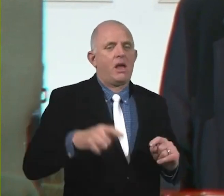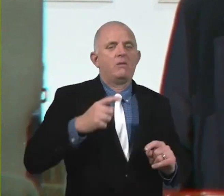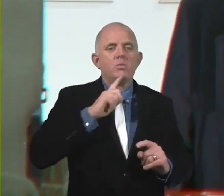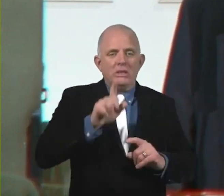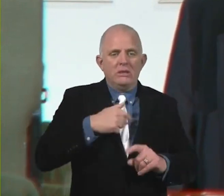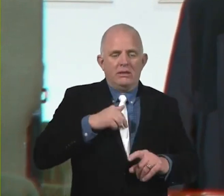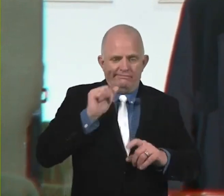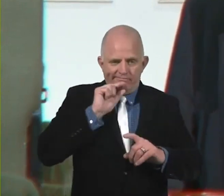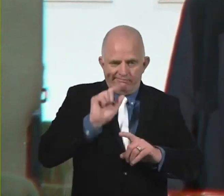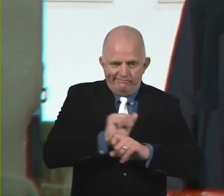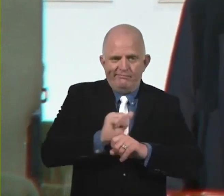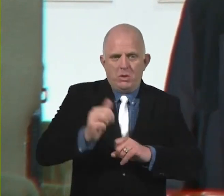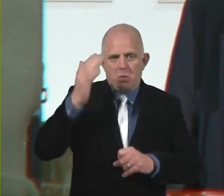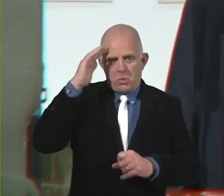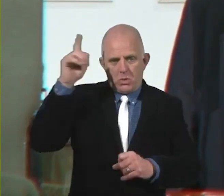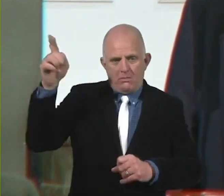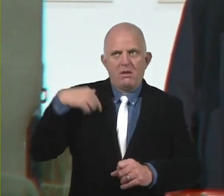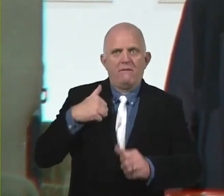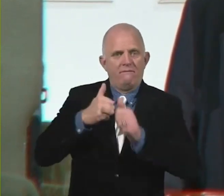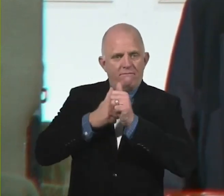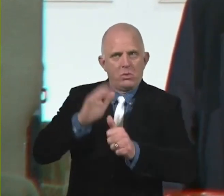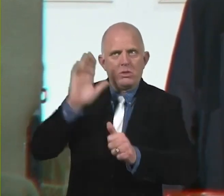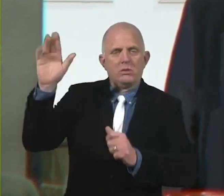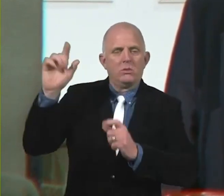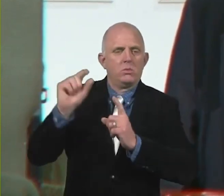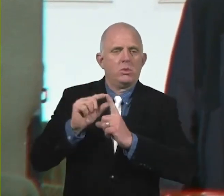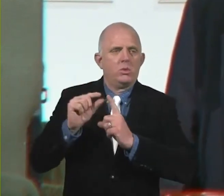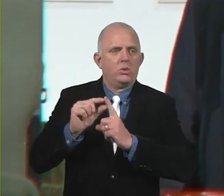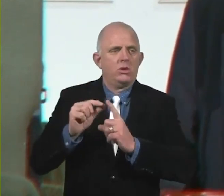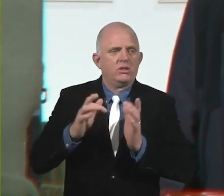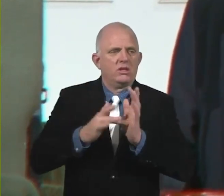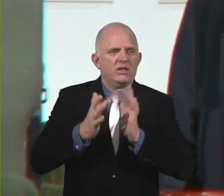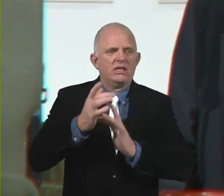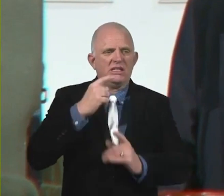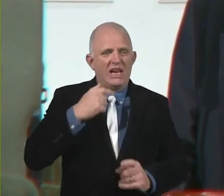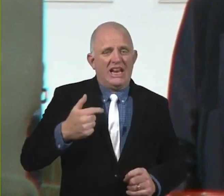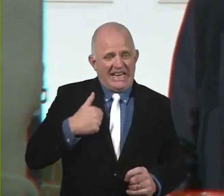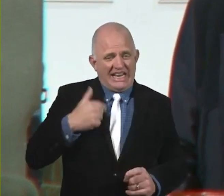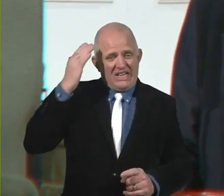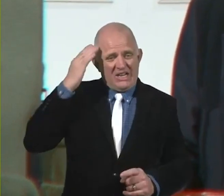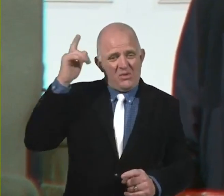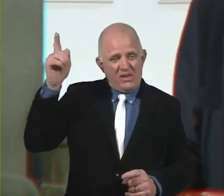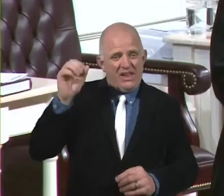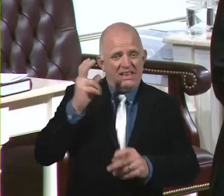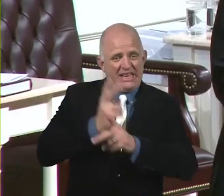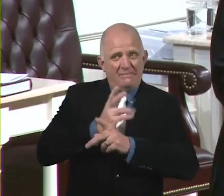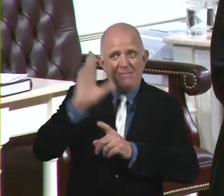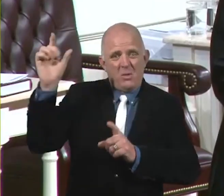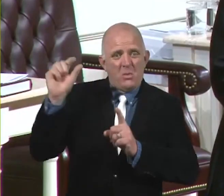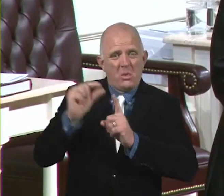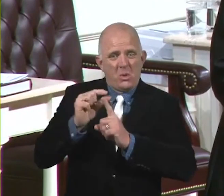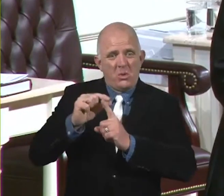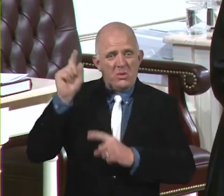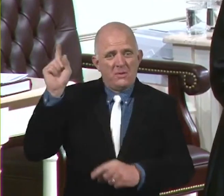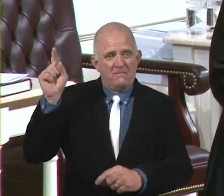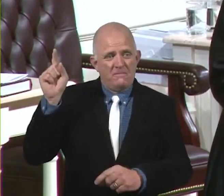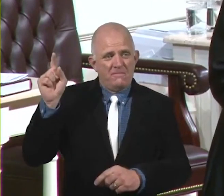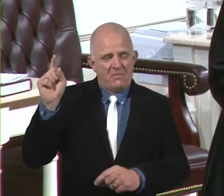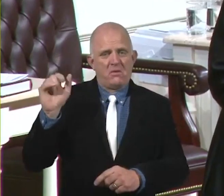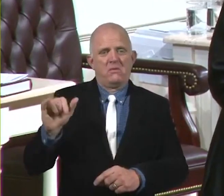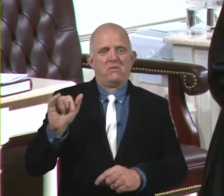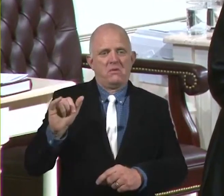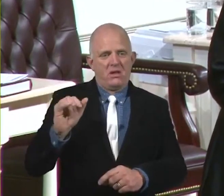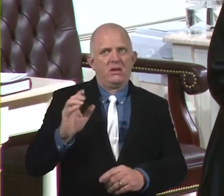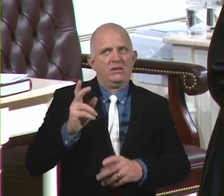saying. Watch that now. Jesus said, I know him and I keep his sayings. I keep his sayings. I keep his